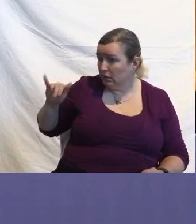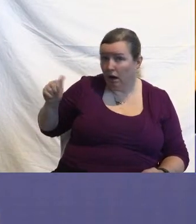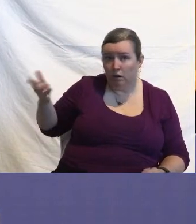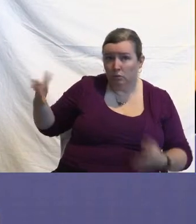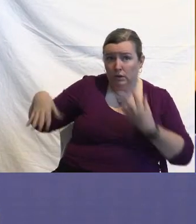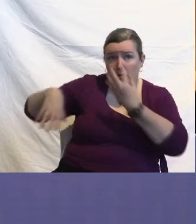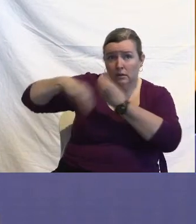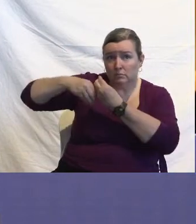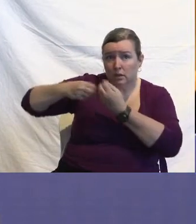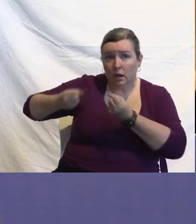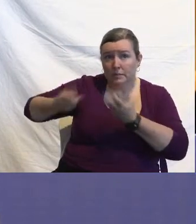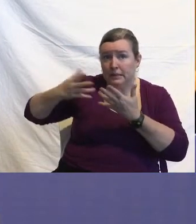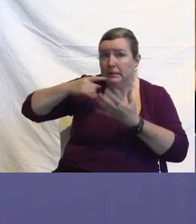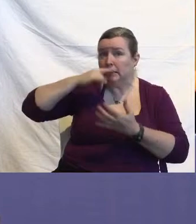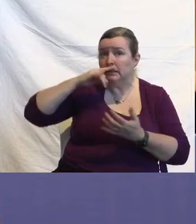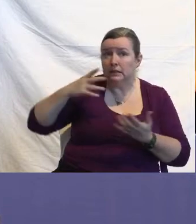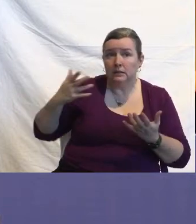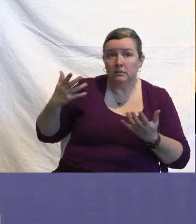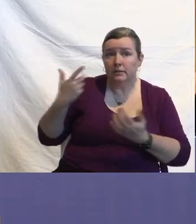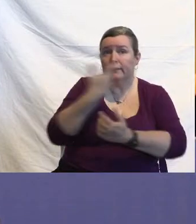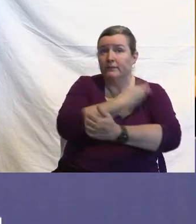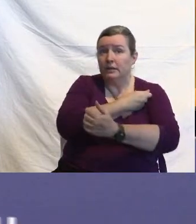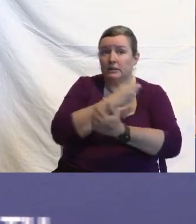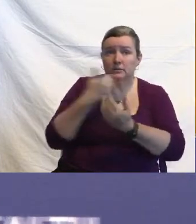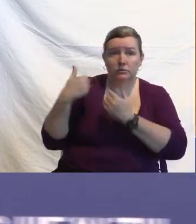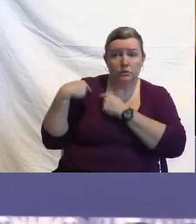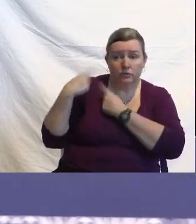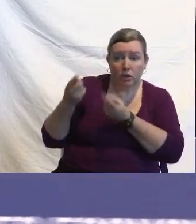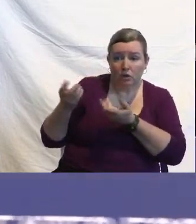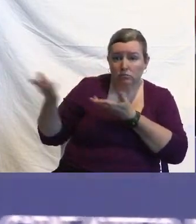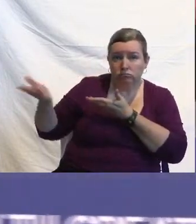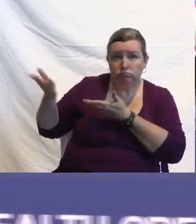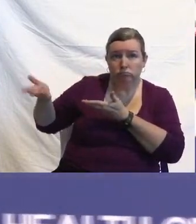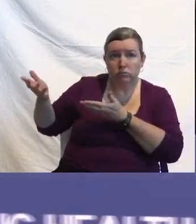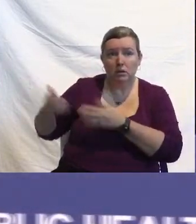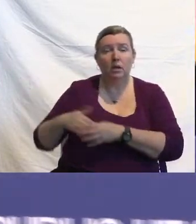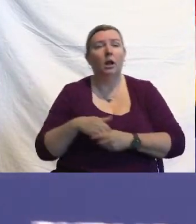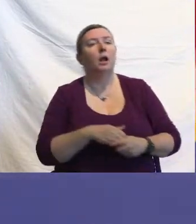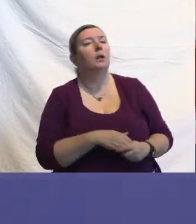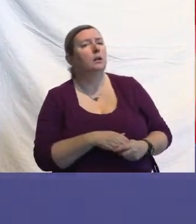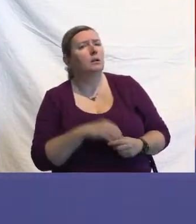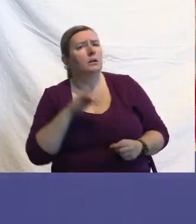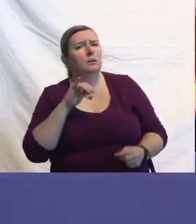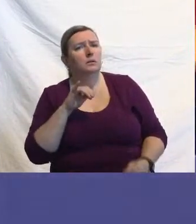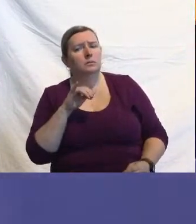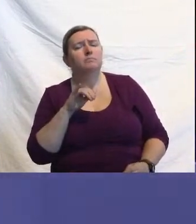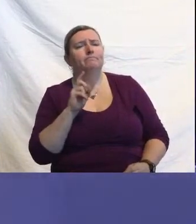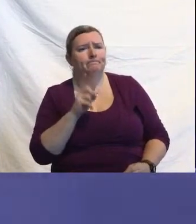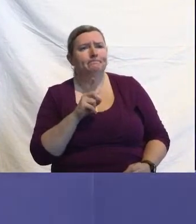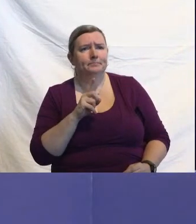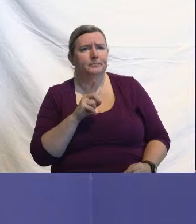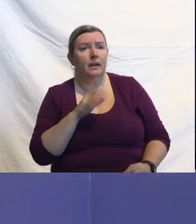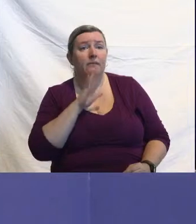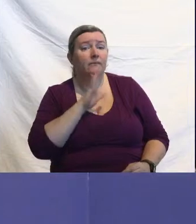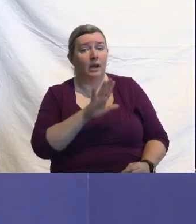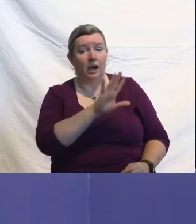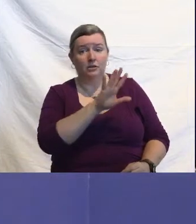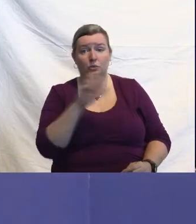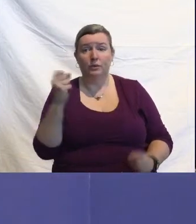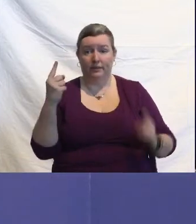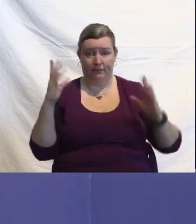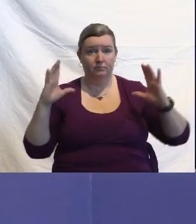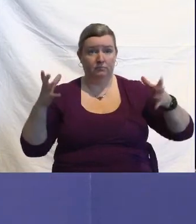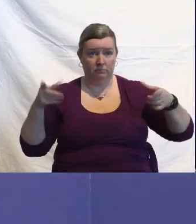kids versus the universe of kids, et cetera? The 5 to 11-year-olds, there's